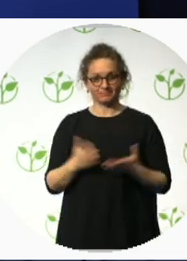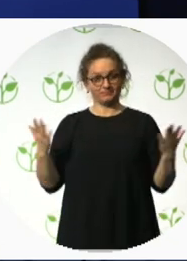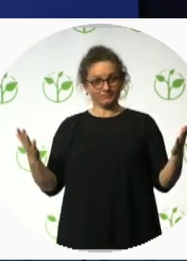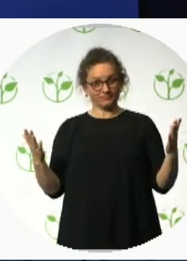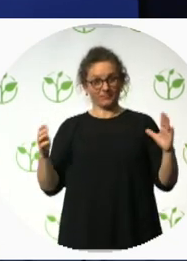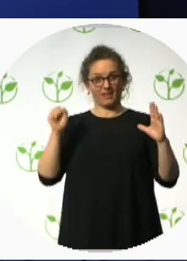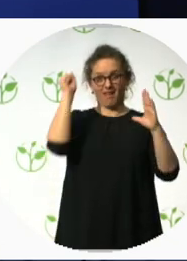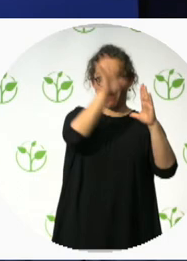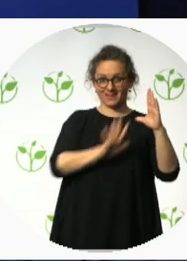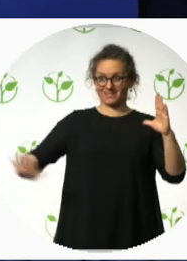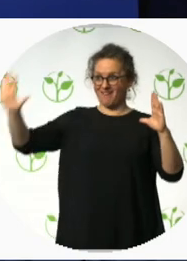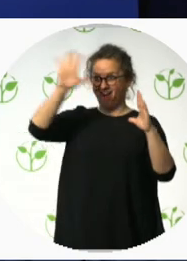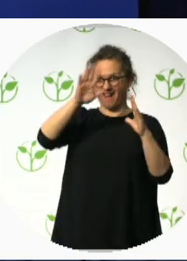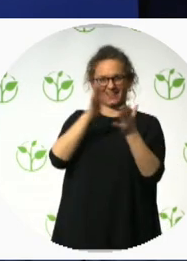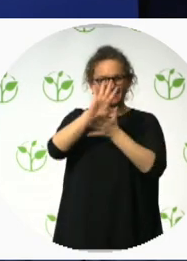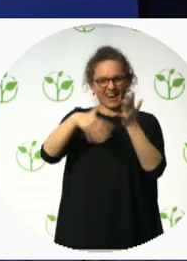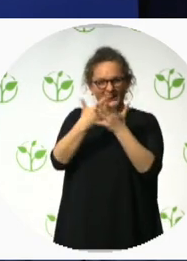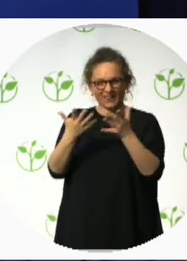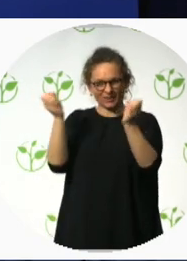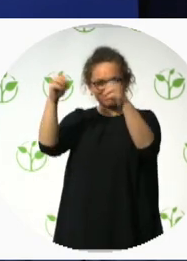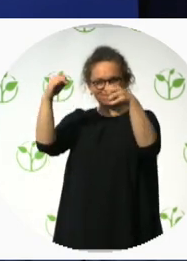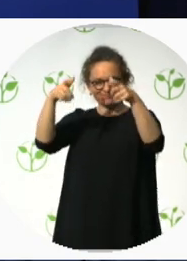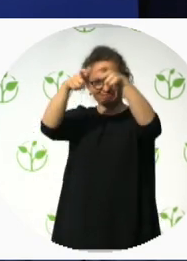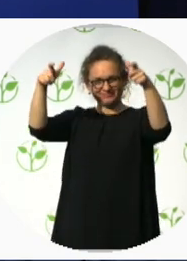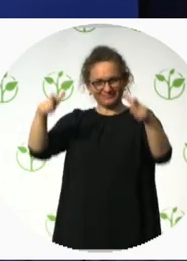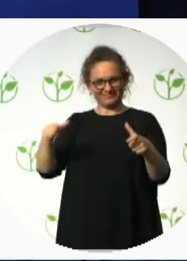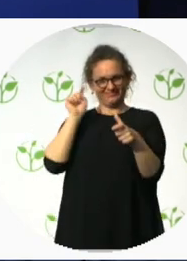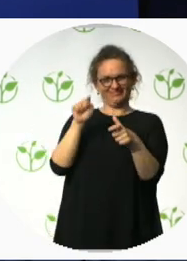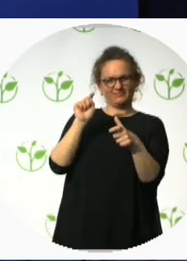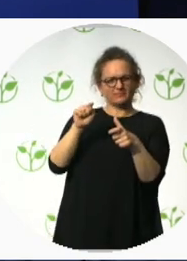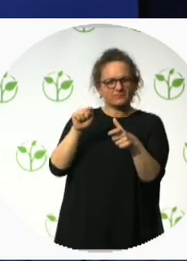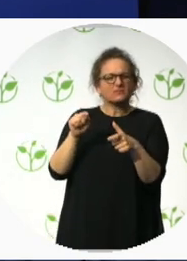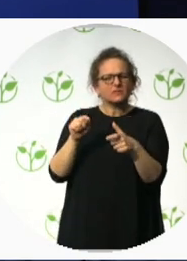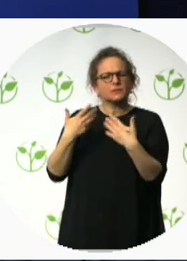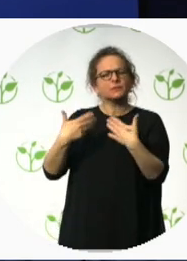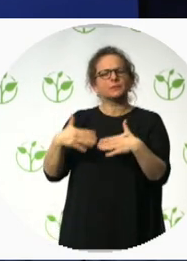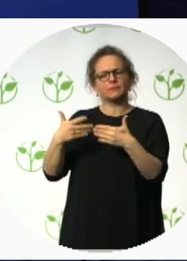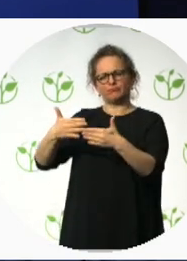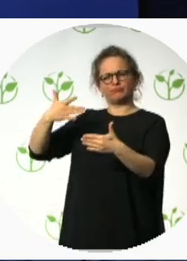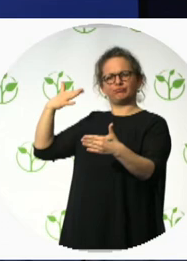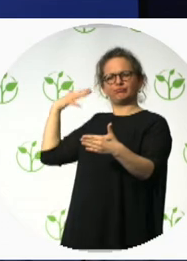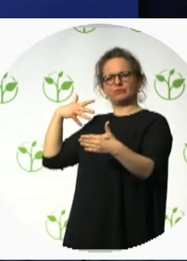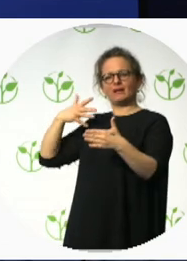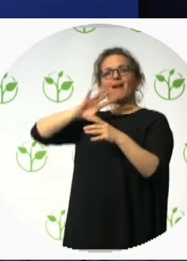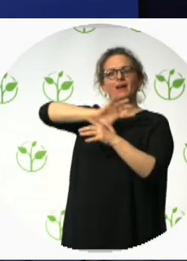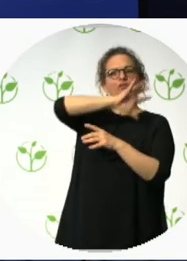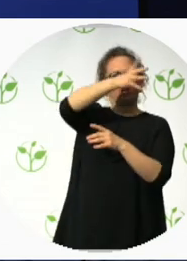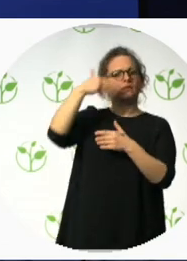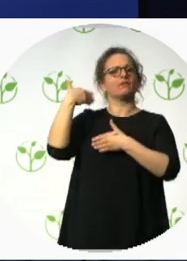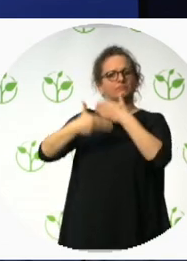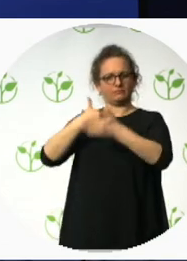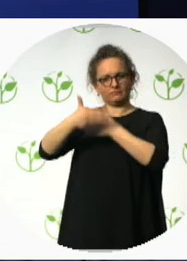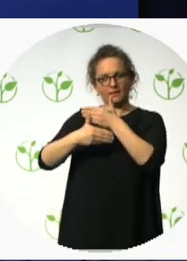anything with kind of large centralized universities in those countries? And that's the first question. And then the second question